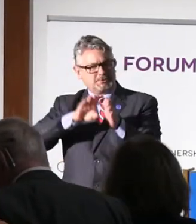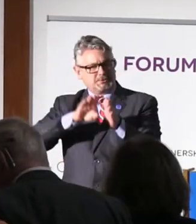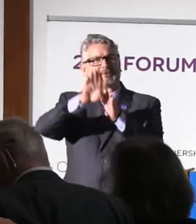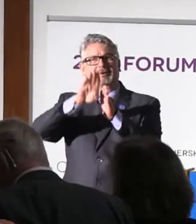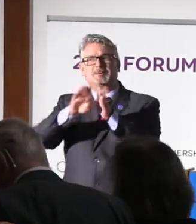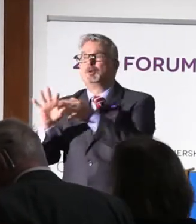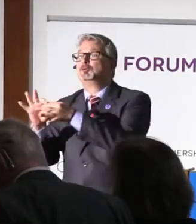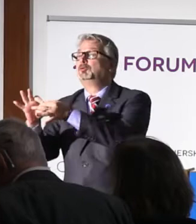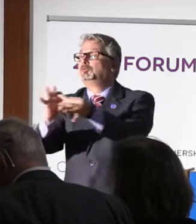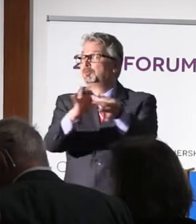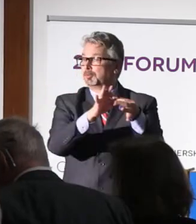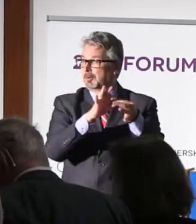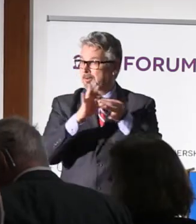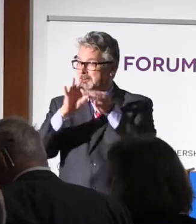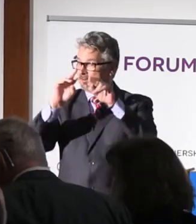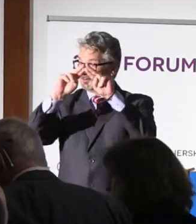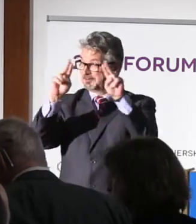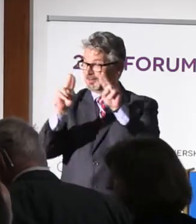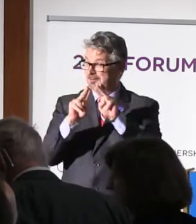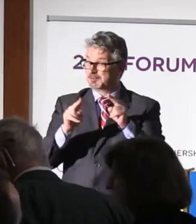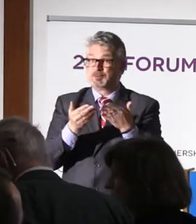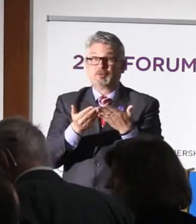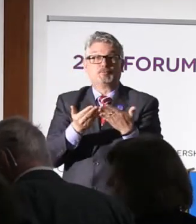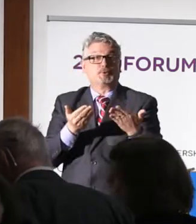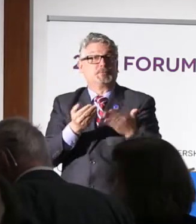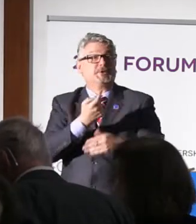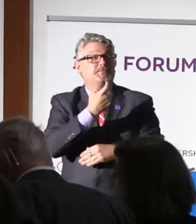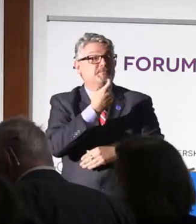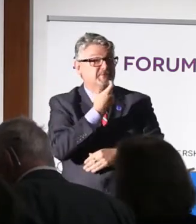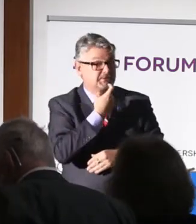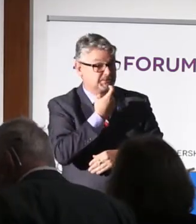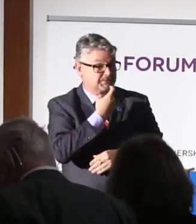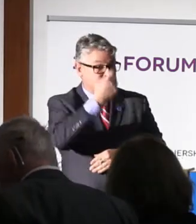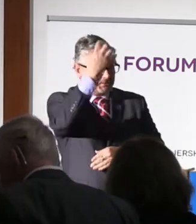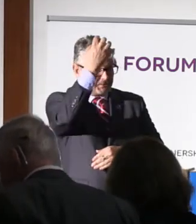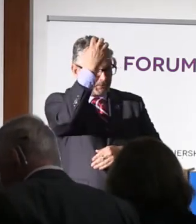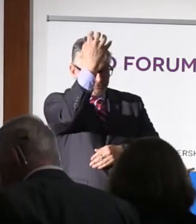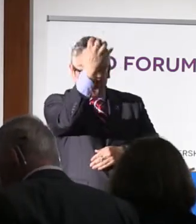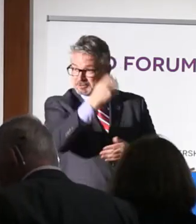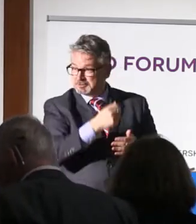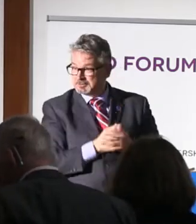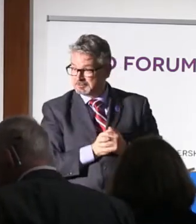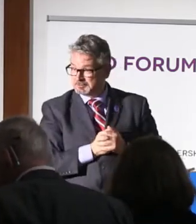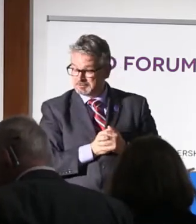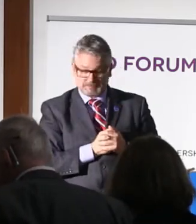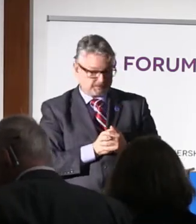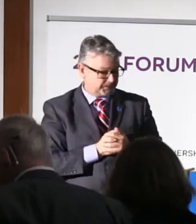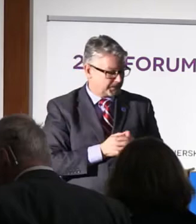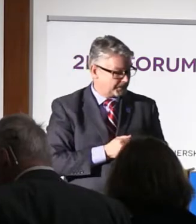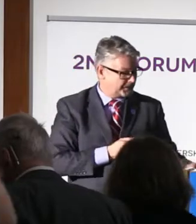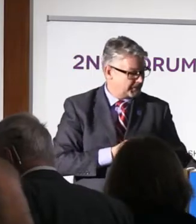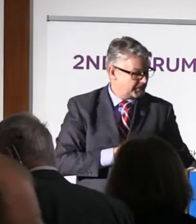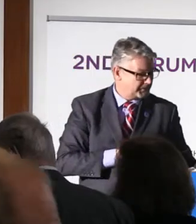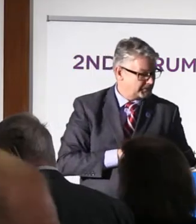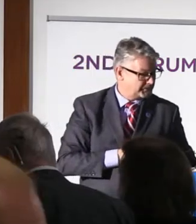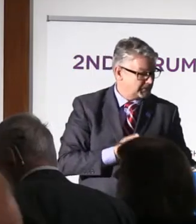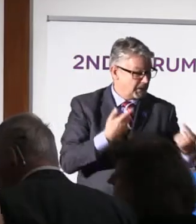the Minister of International Development and Cooperation from the government of Finland.